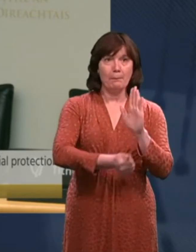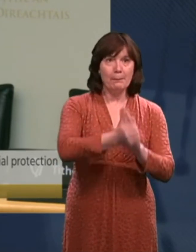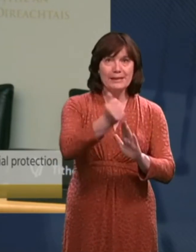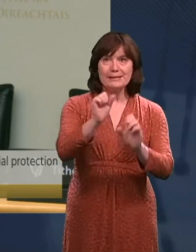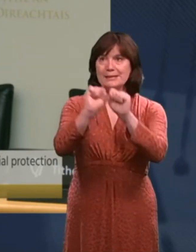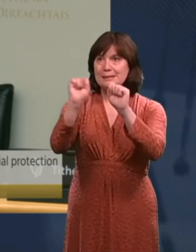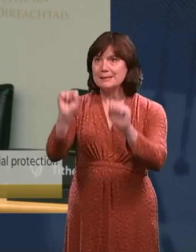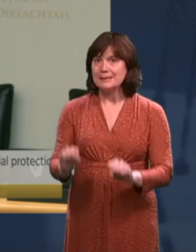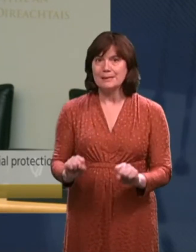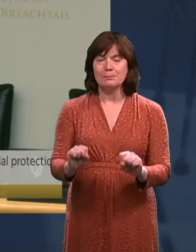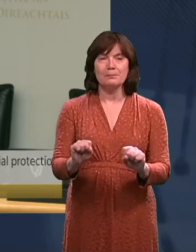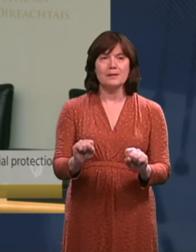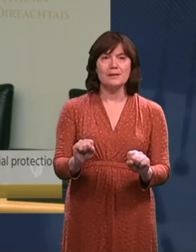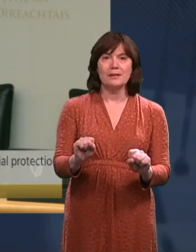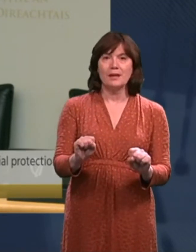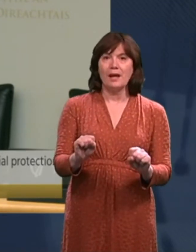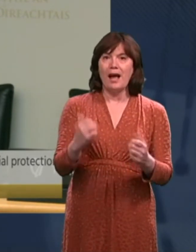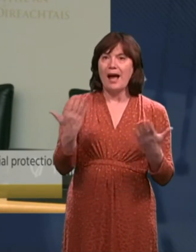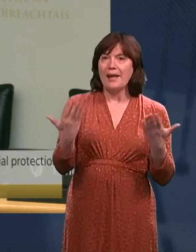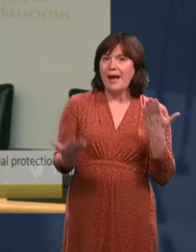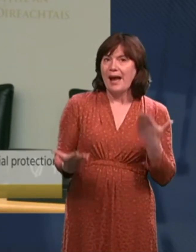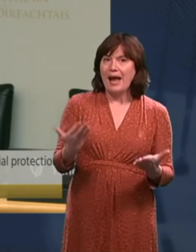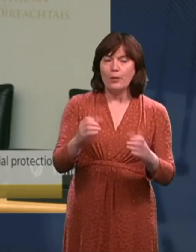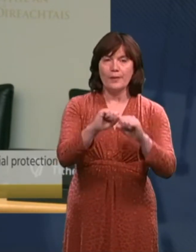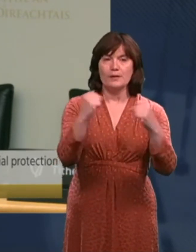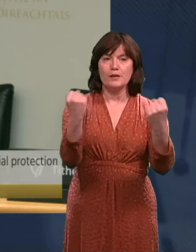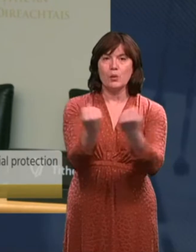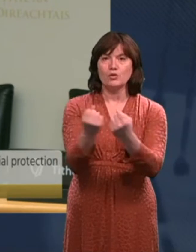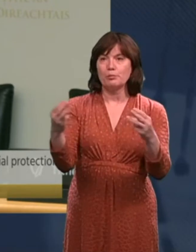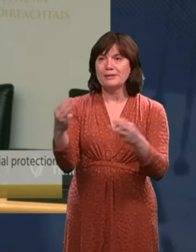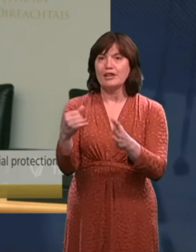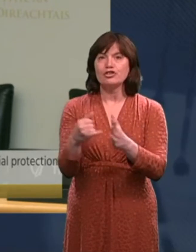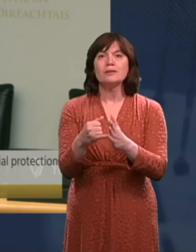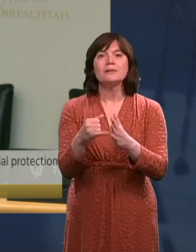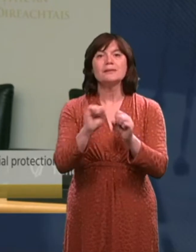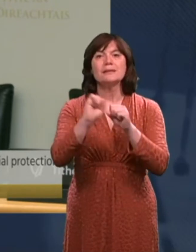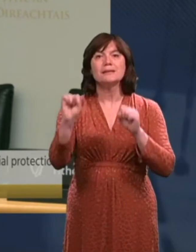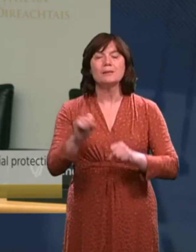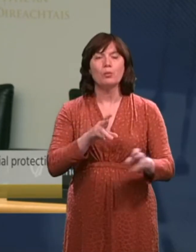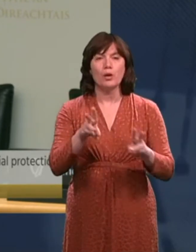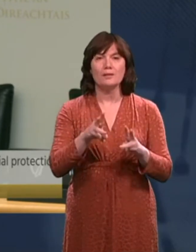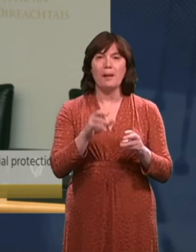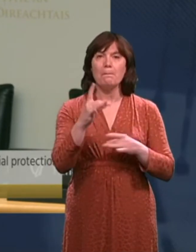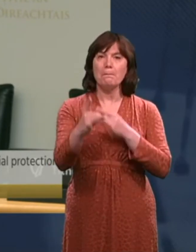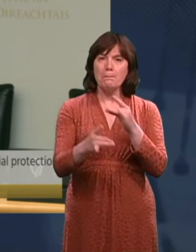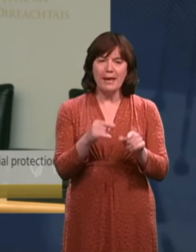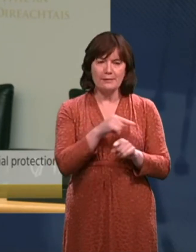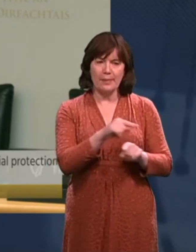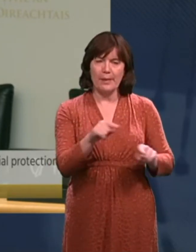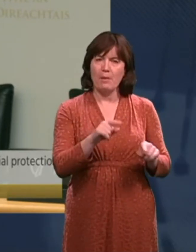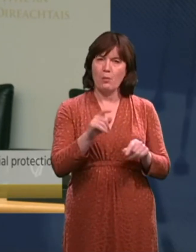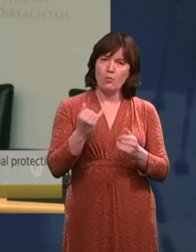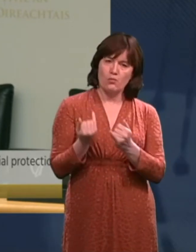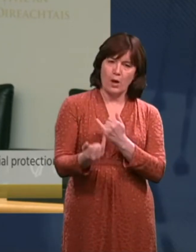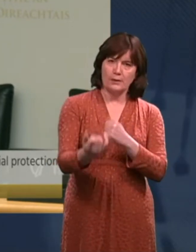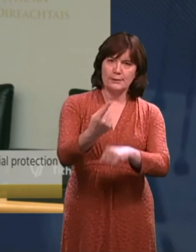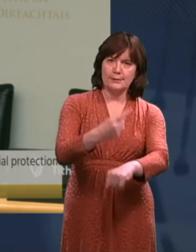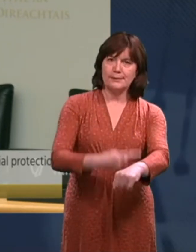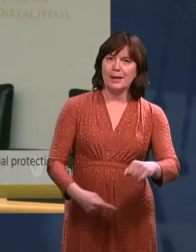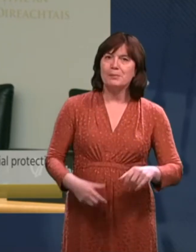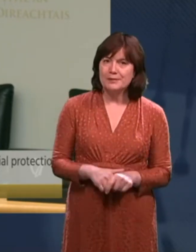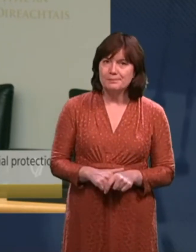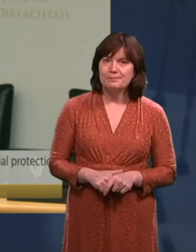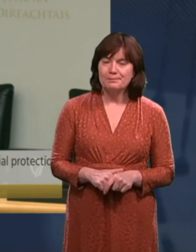The density and complexity of the social protection system is disabling people. Digital literacy issues, access to